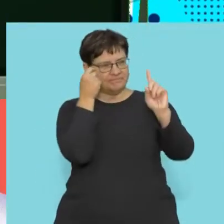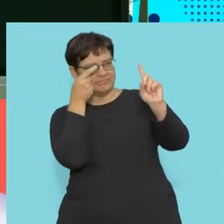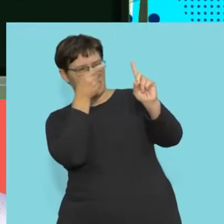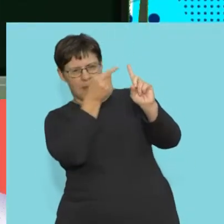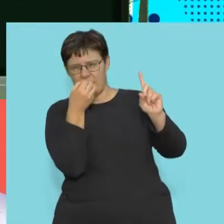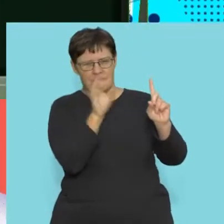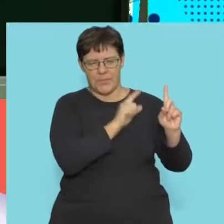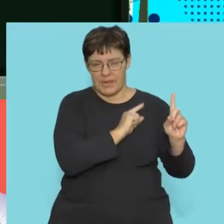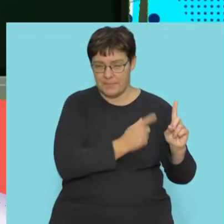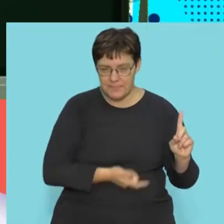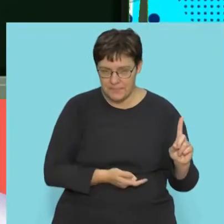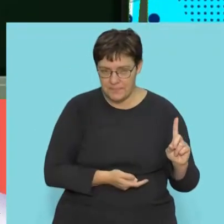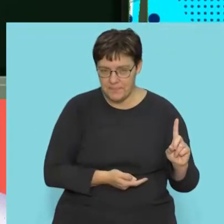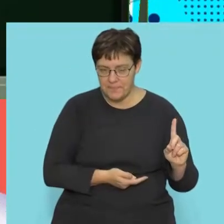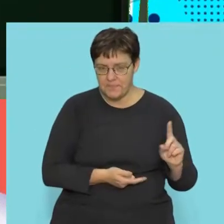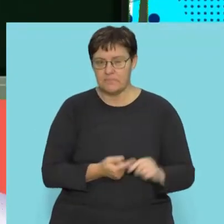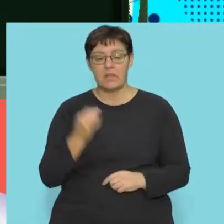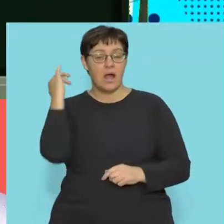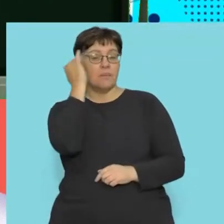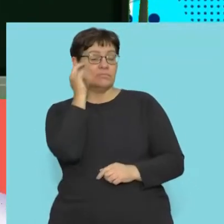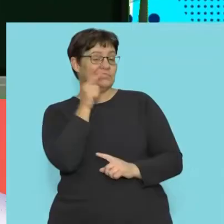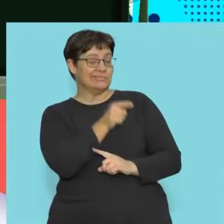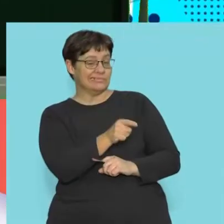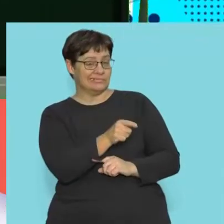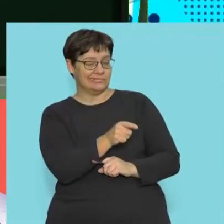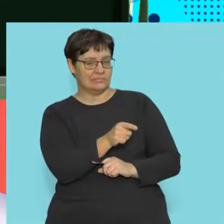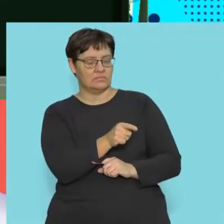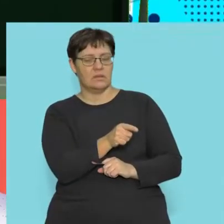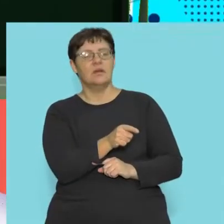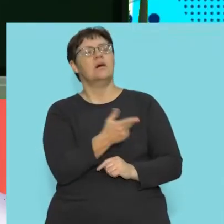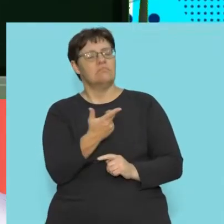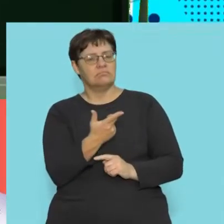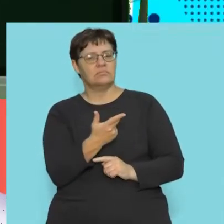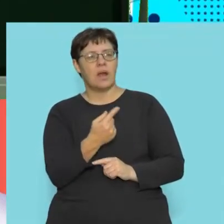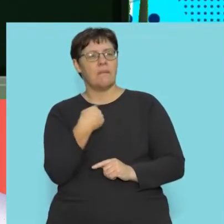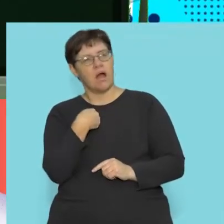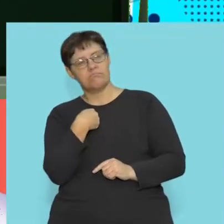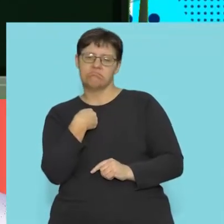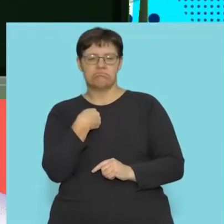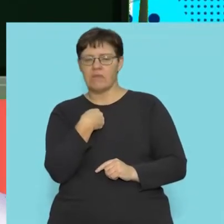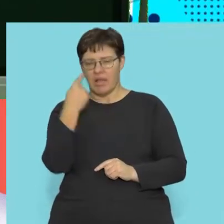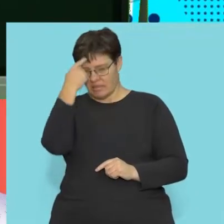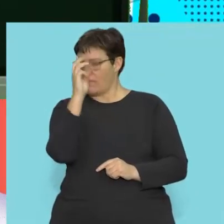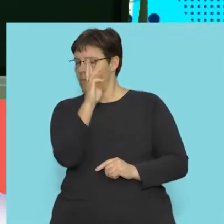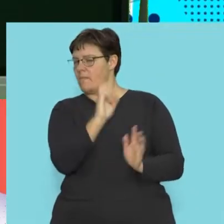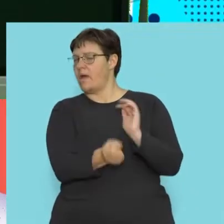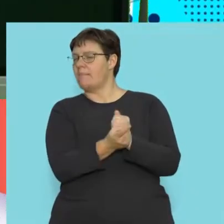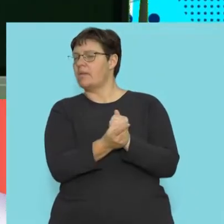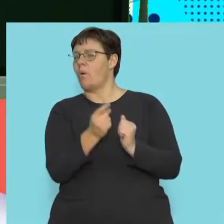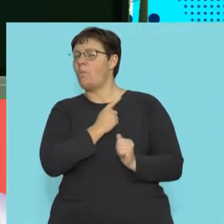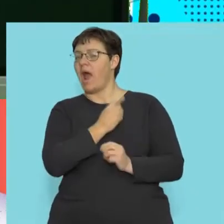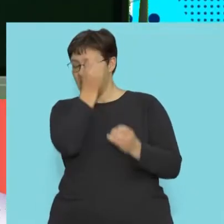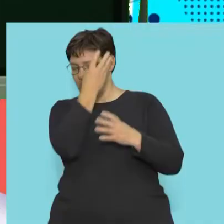of the experiment. Remember that a hypothesis is often an educated guess